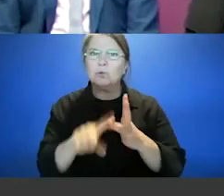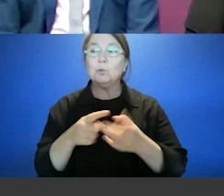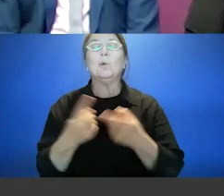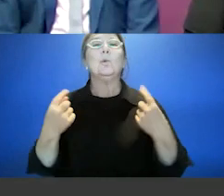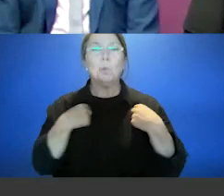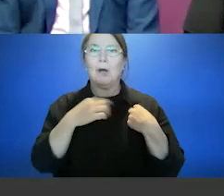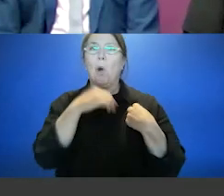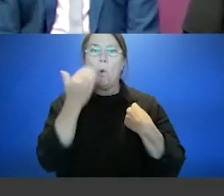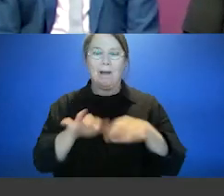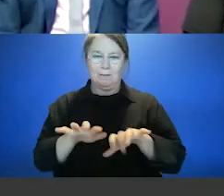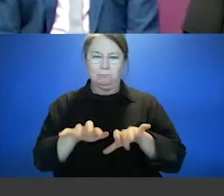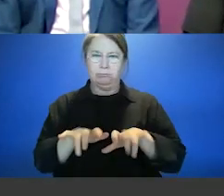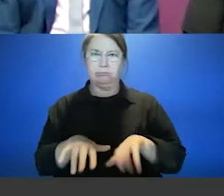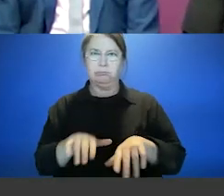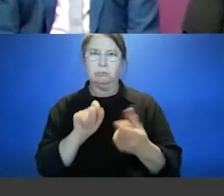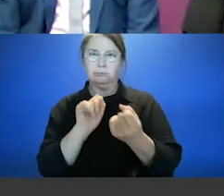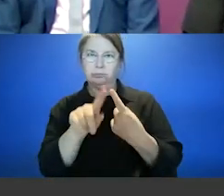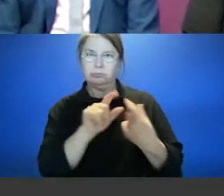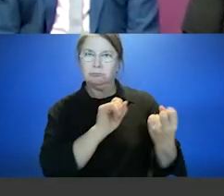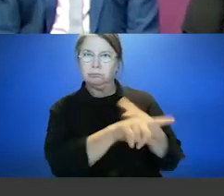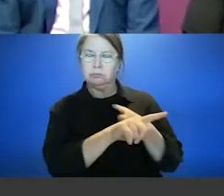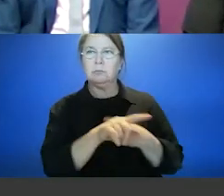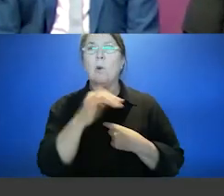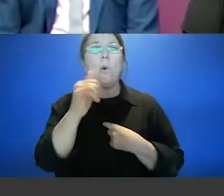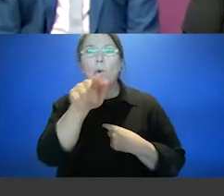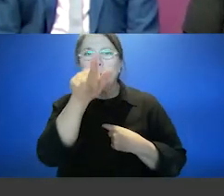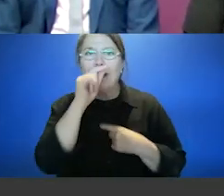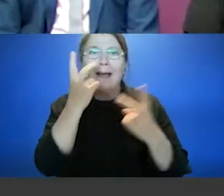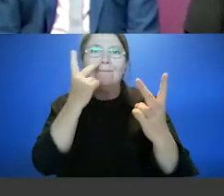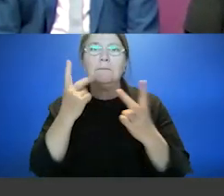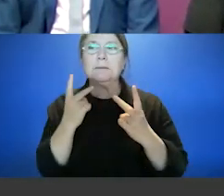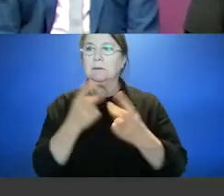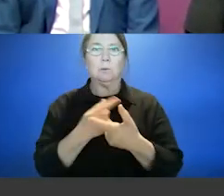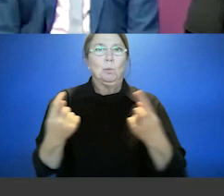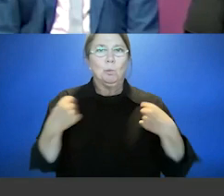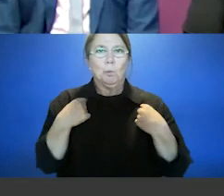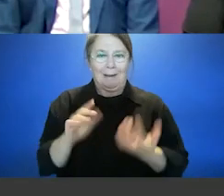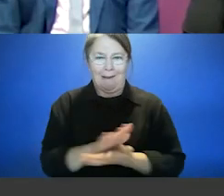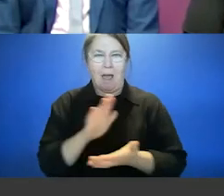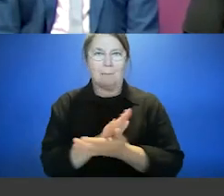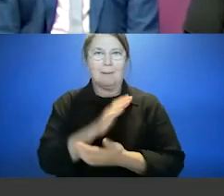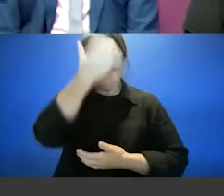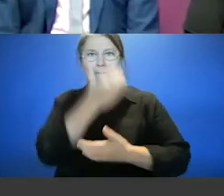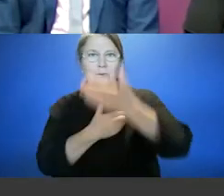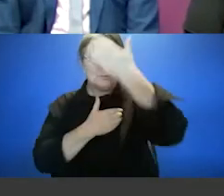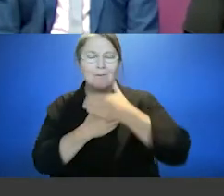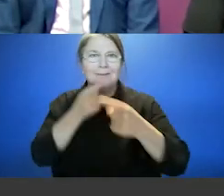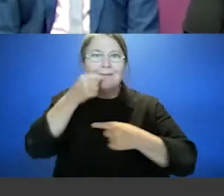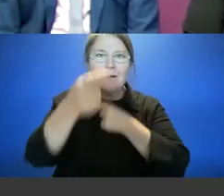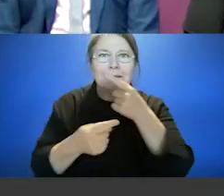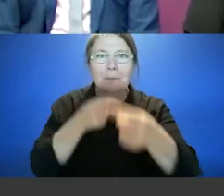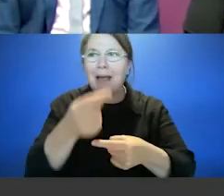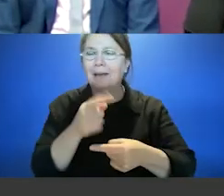the opportunity to call in. And we're quite happy to sort of to explain the decision